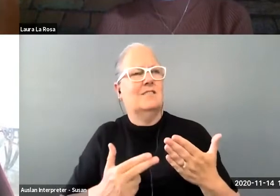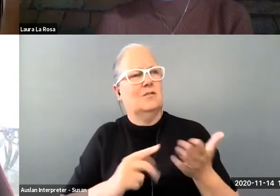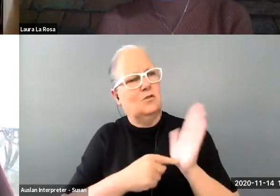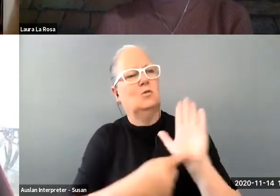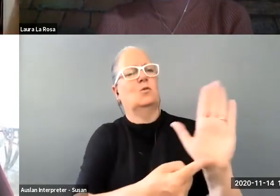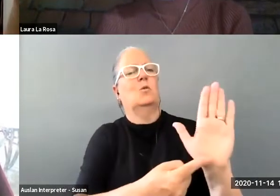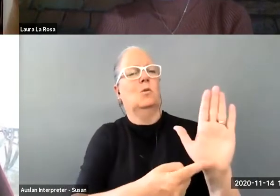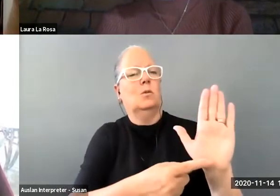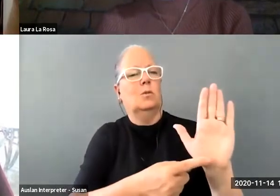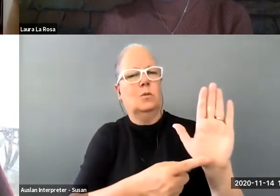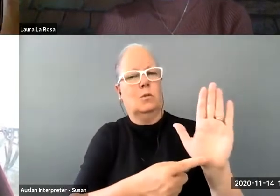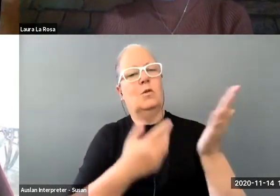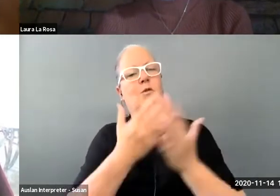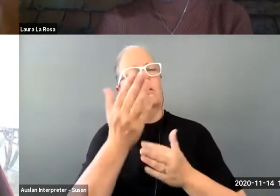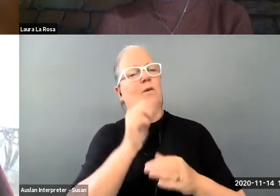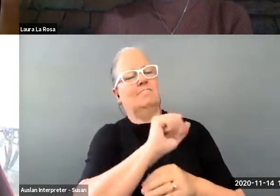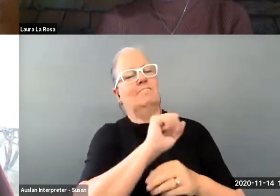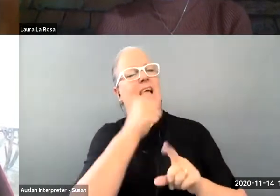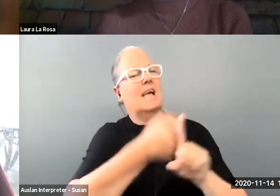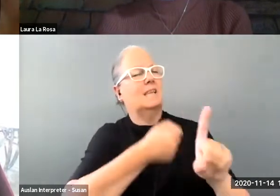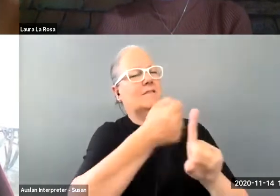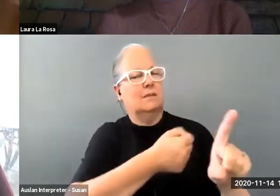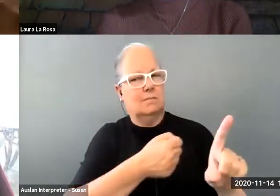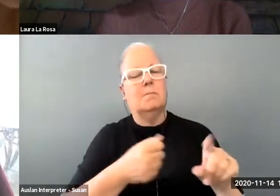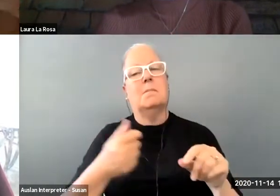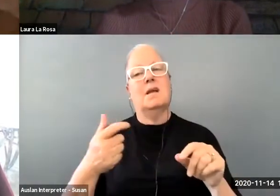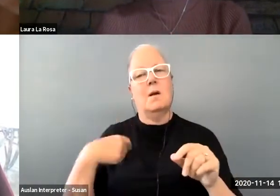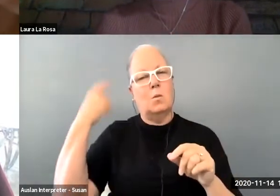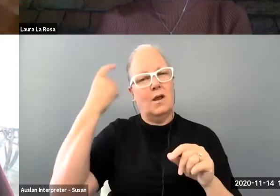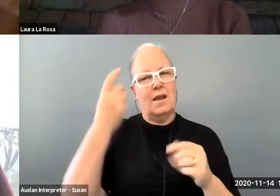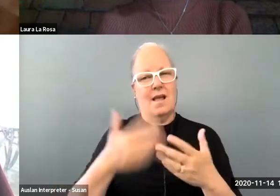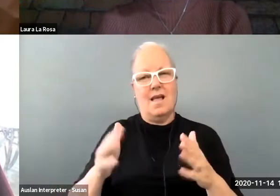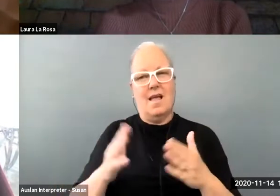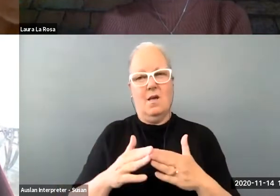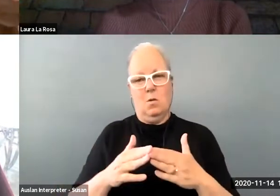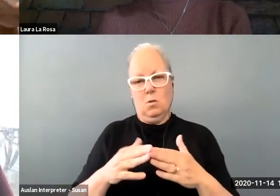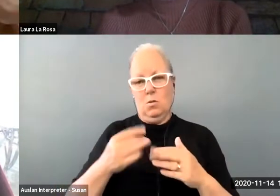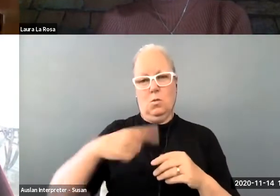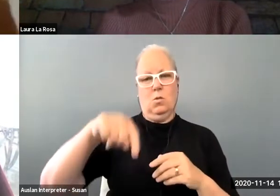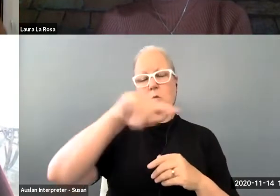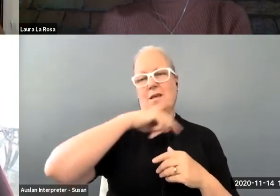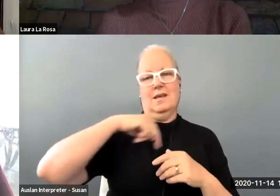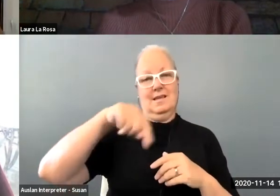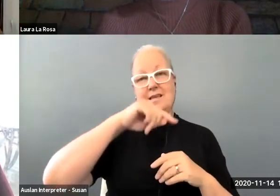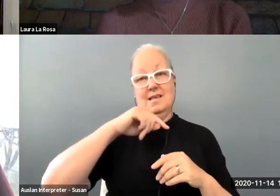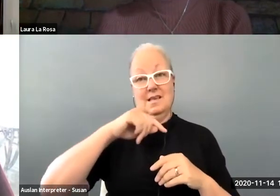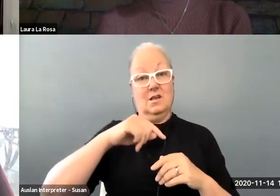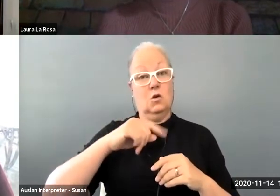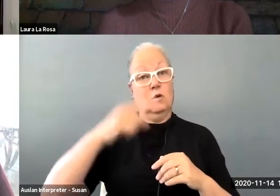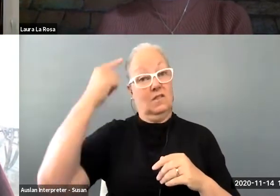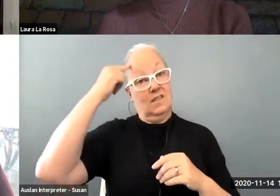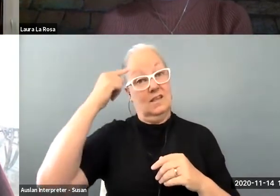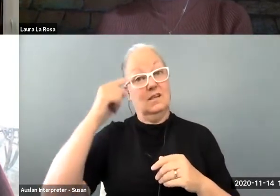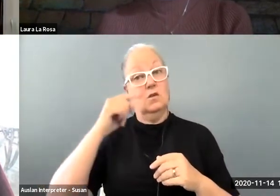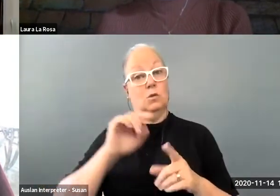guess, I'm just kind of curious as to how we identify ourselves, whether we actually identify ourselves